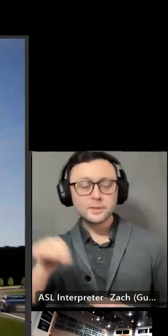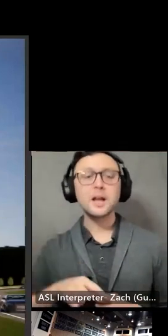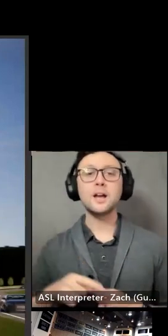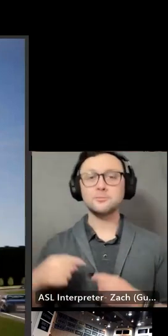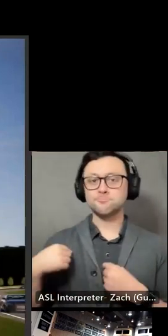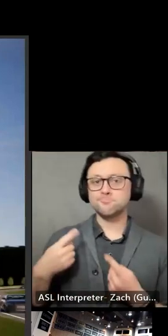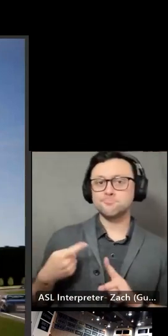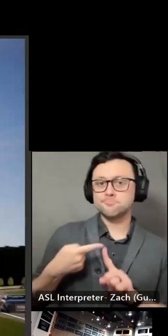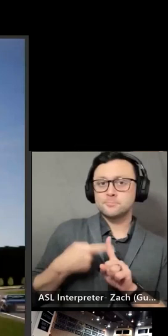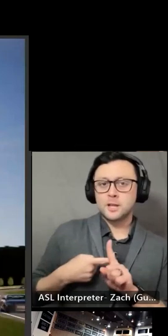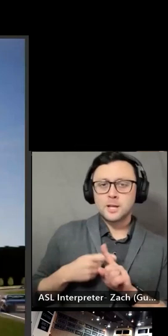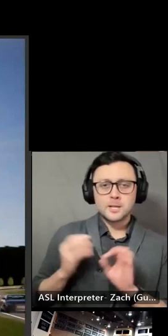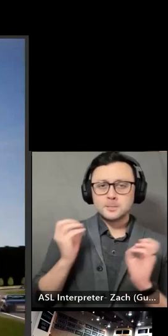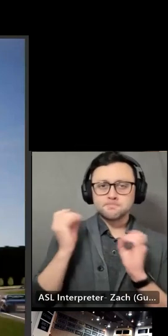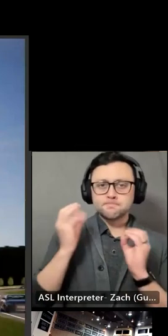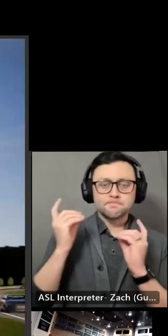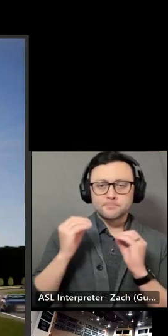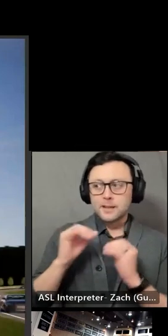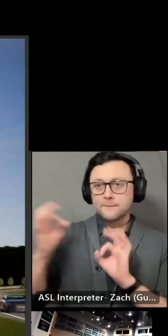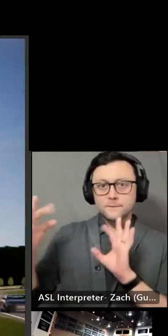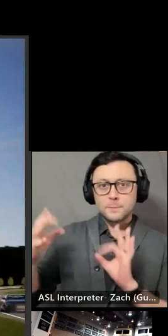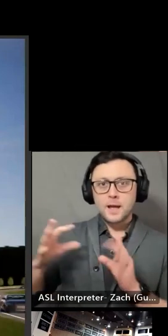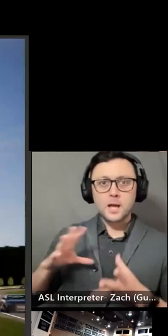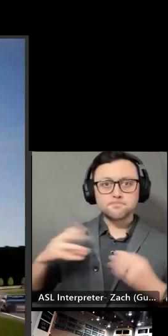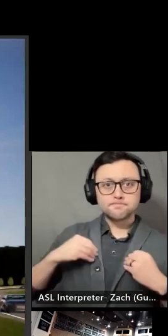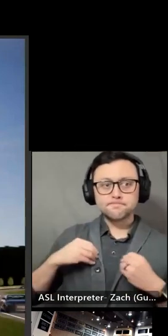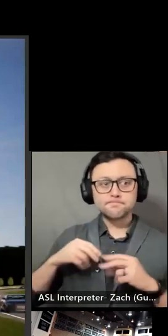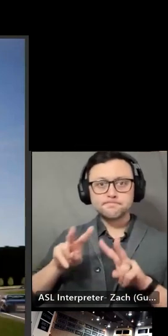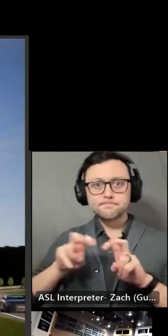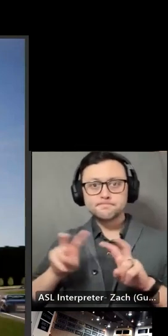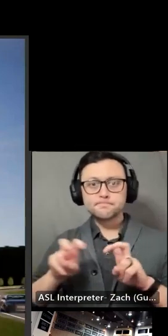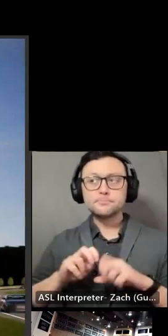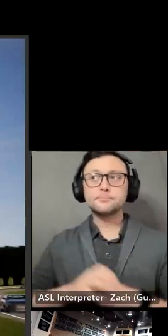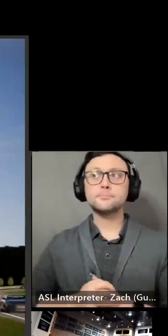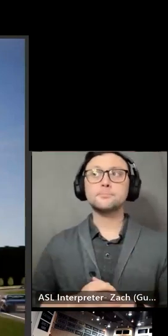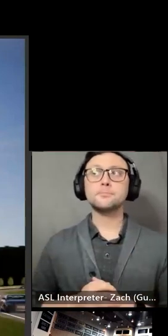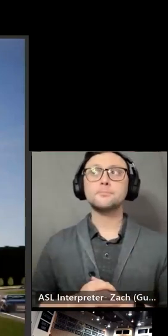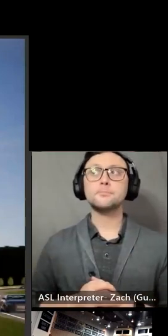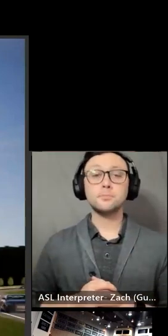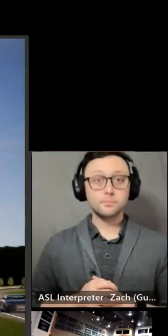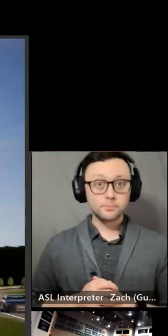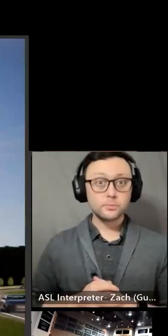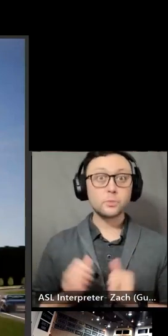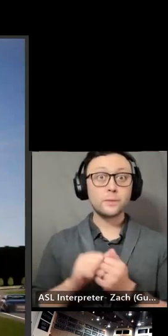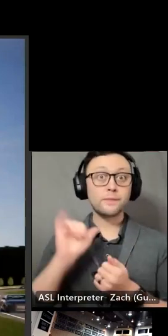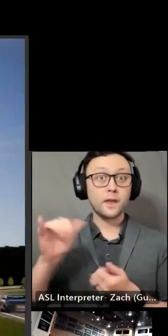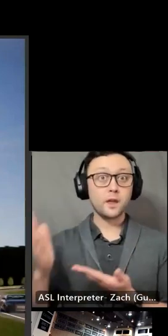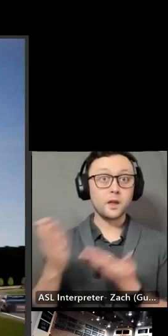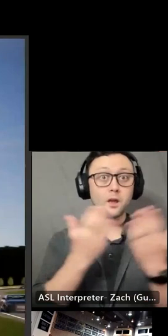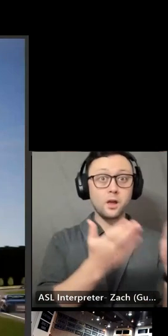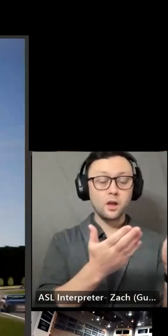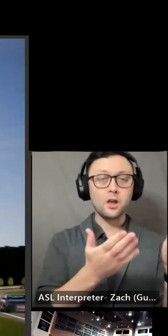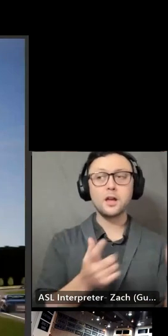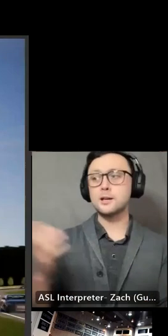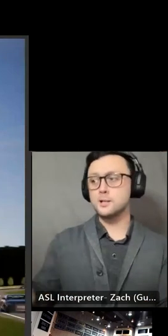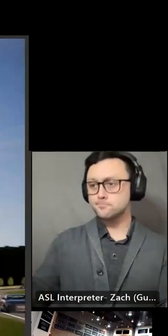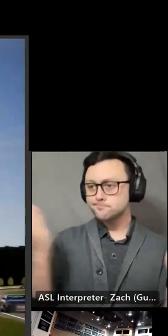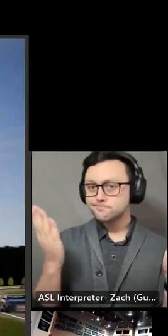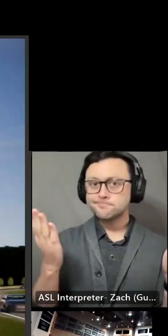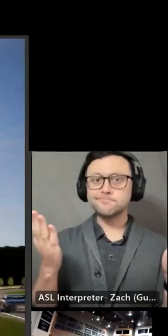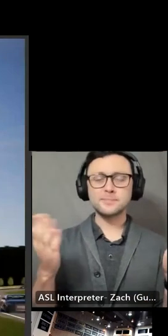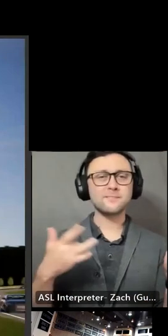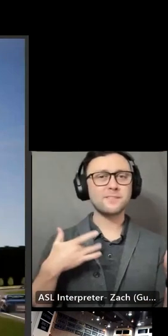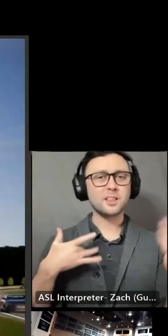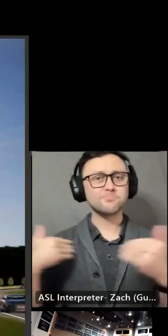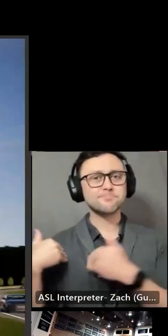has really kind of taken that feedback back and worked on a proposal that, you know, we feel is responsive to some of those comments